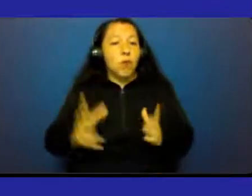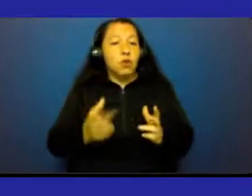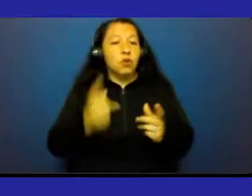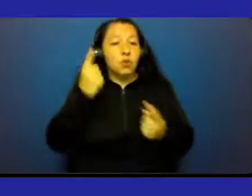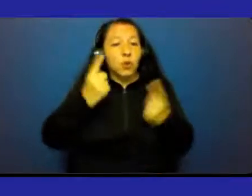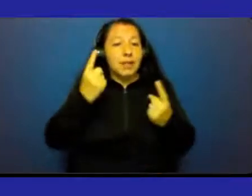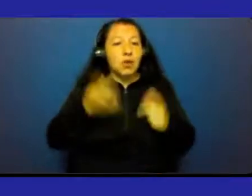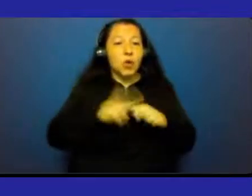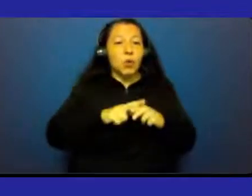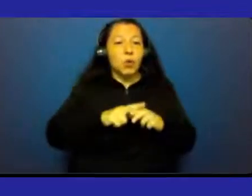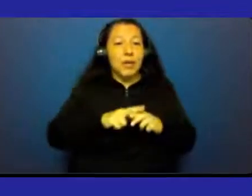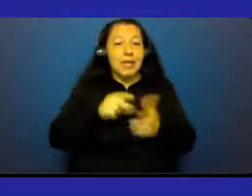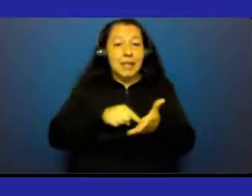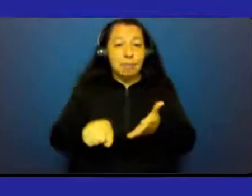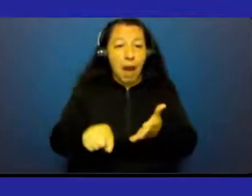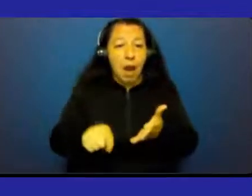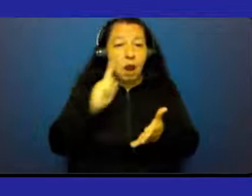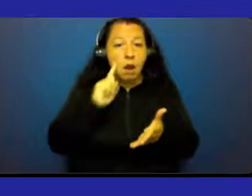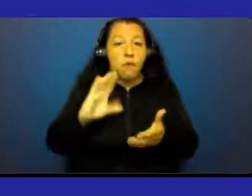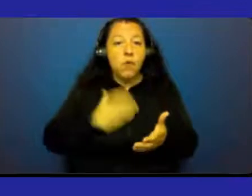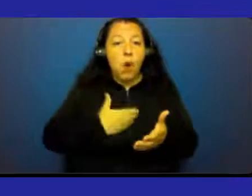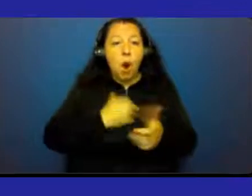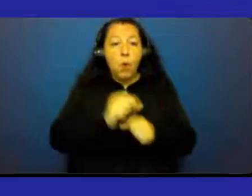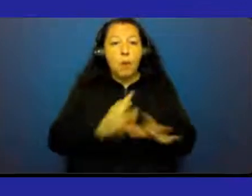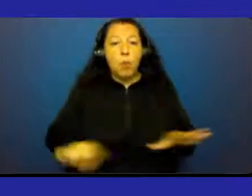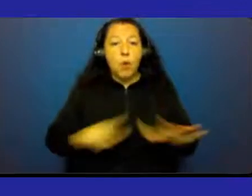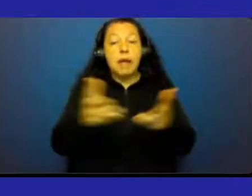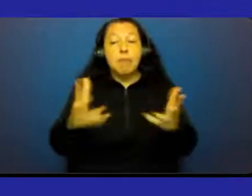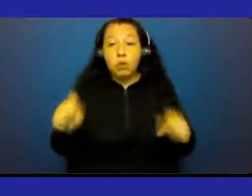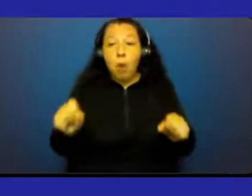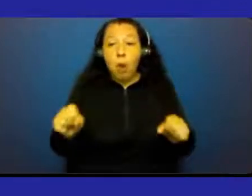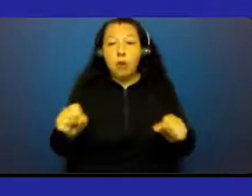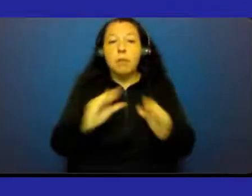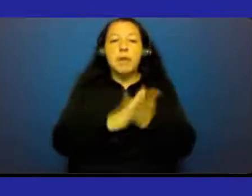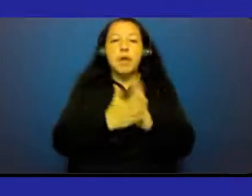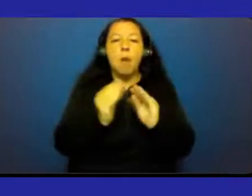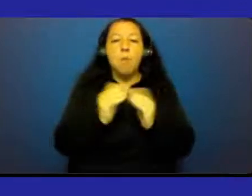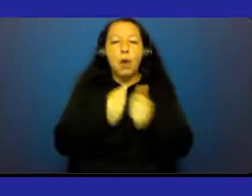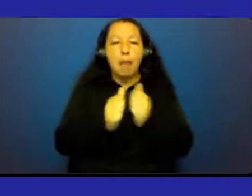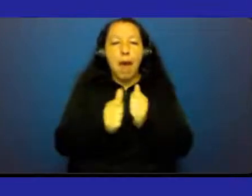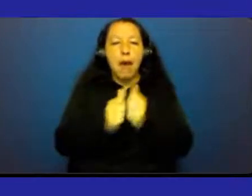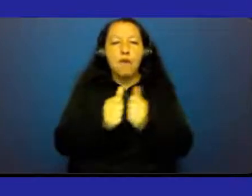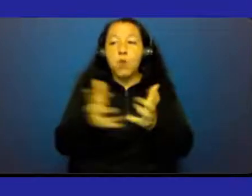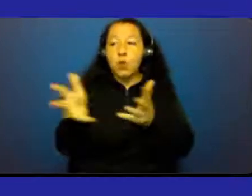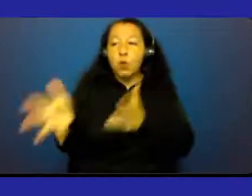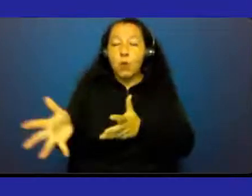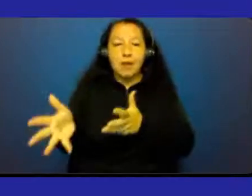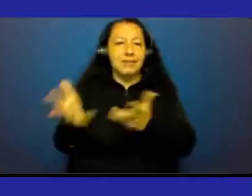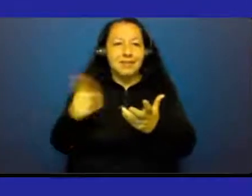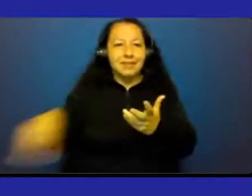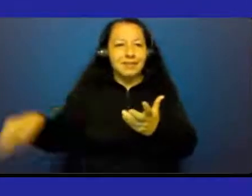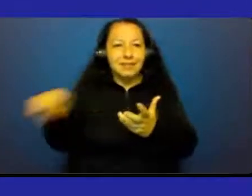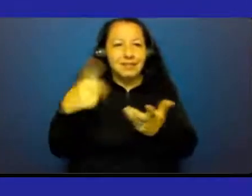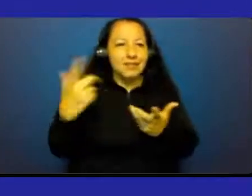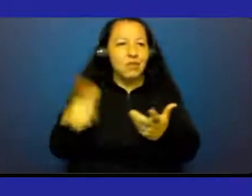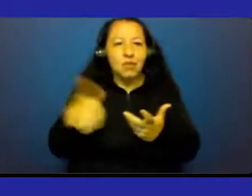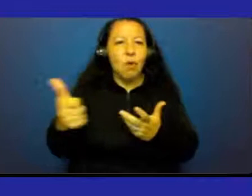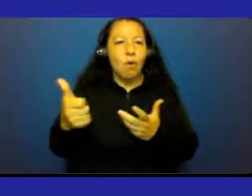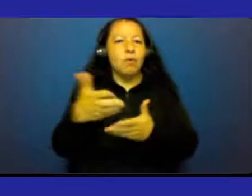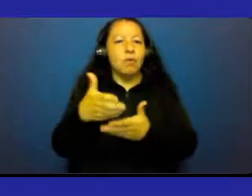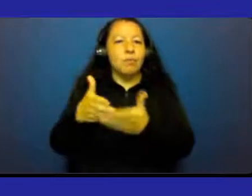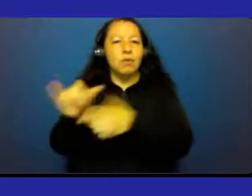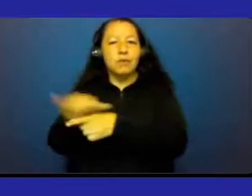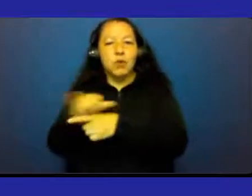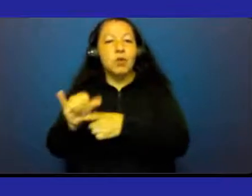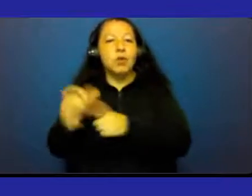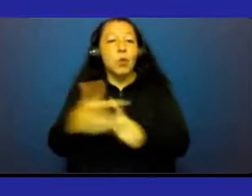as much as possible to make them more competitive with the rest of the industry in order to recruit and retain the